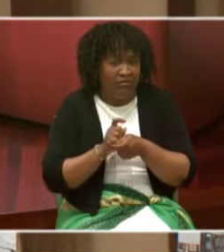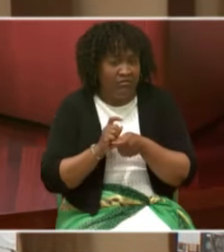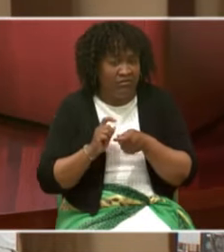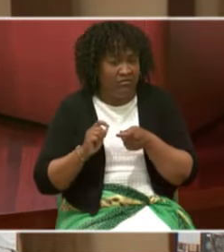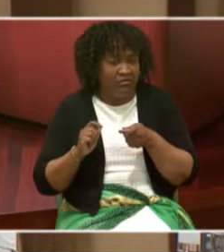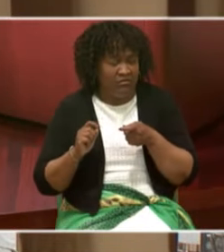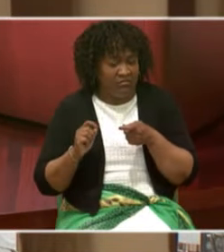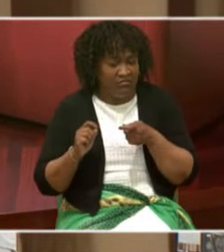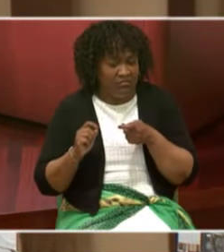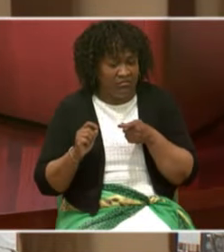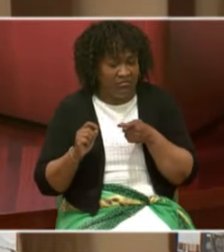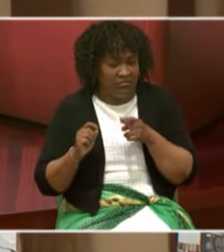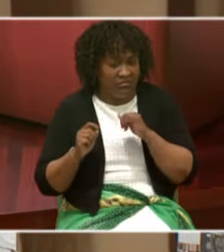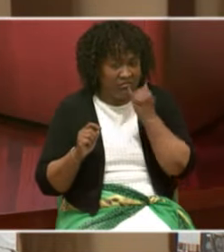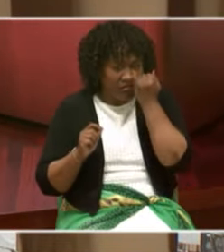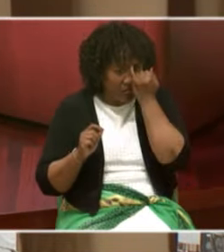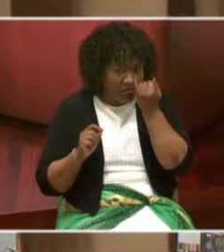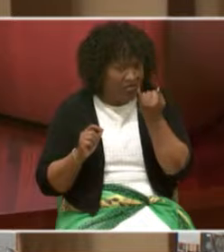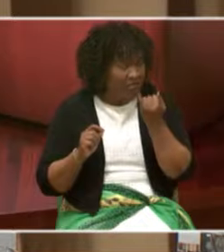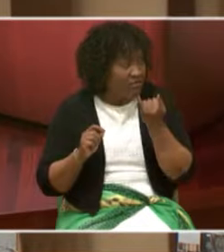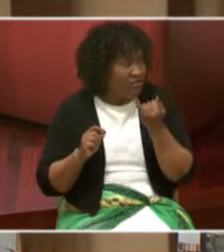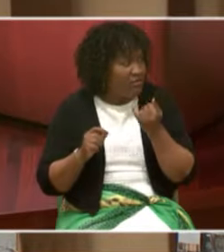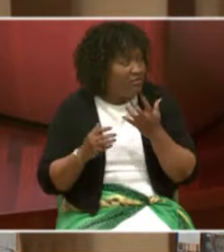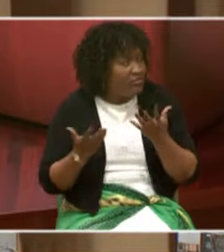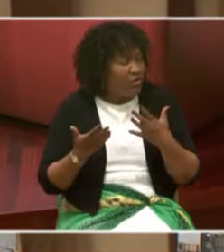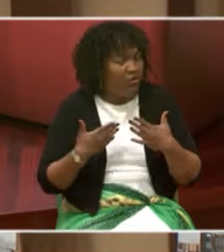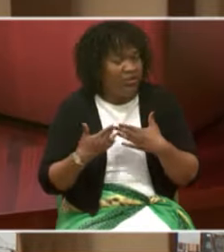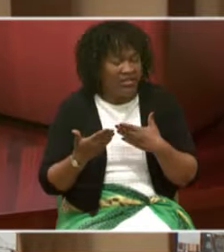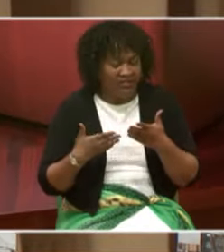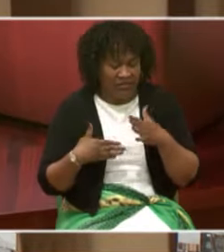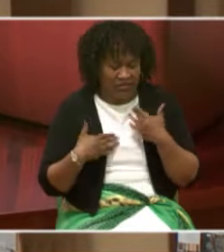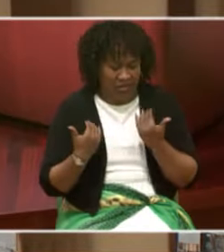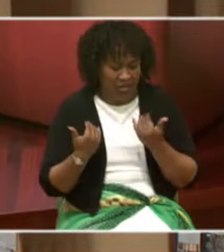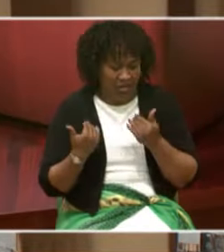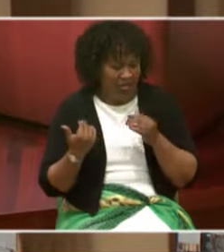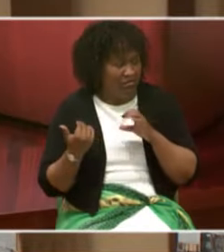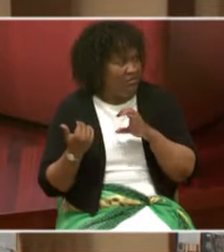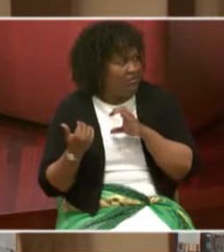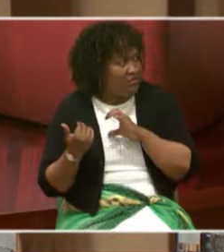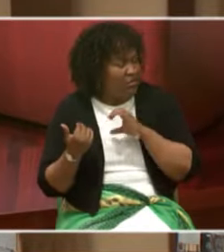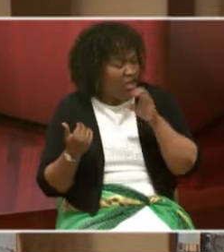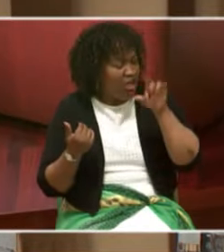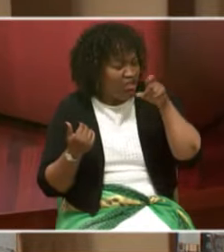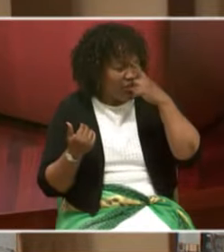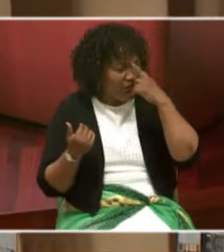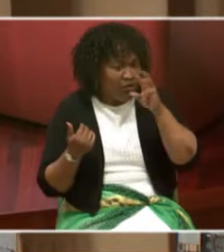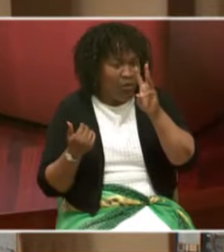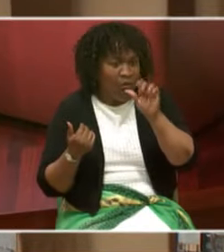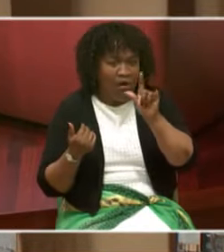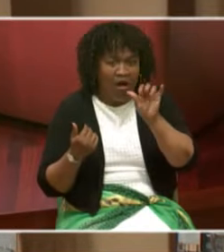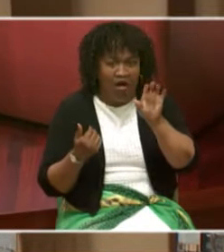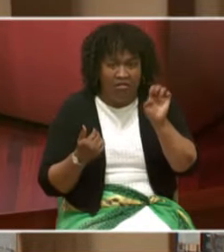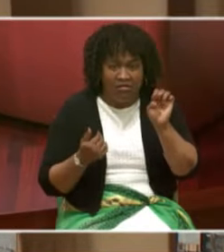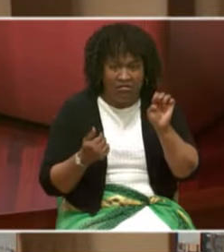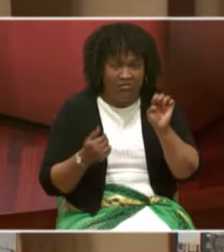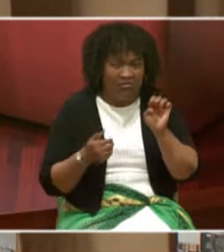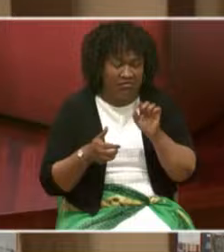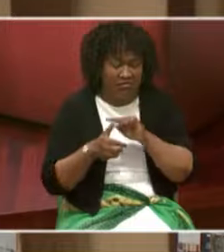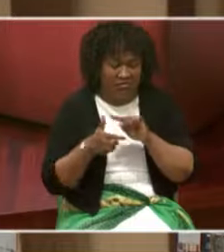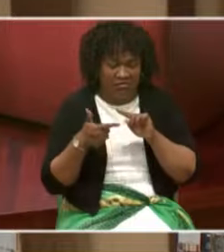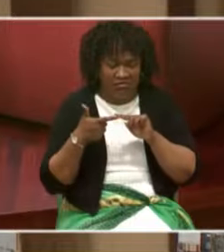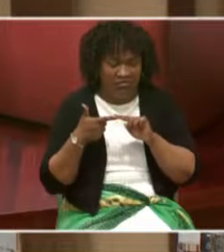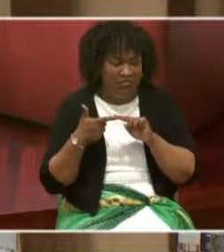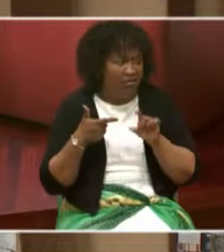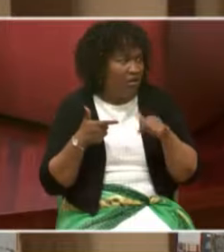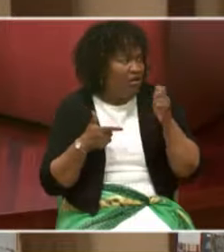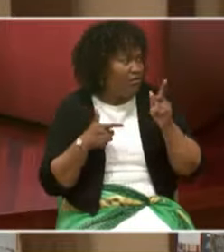that we want to repent, he said, I want to take my badge off and give it to you.